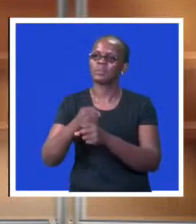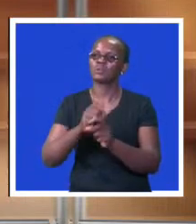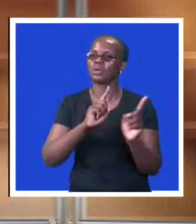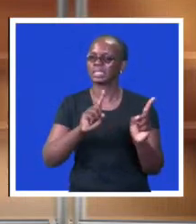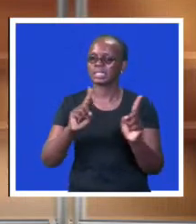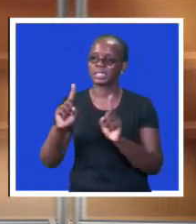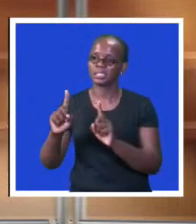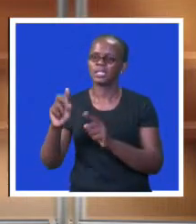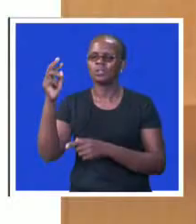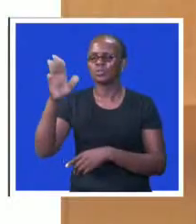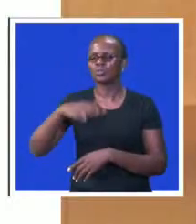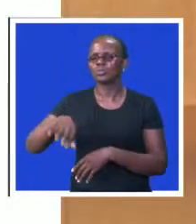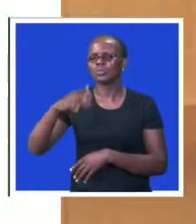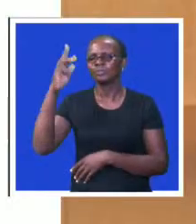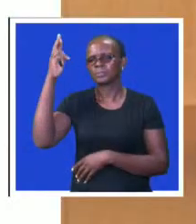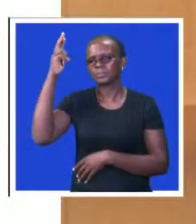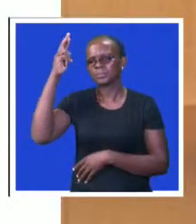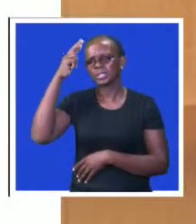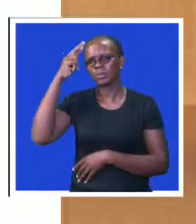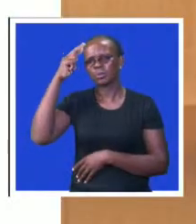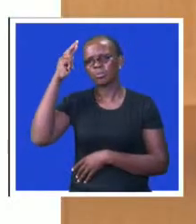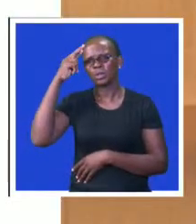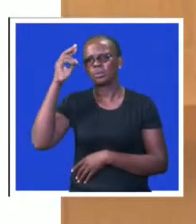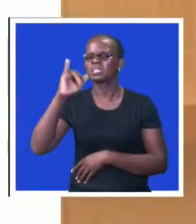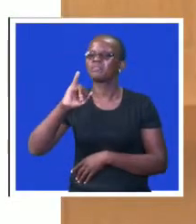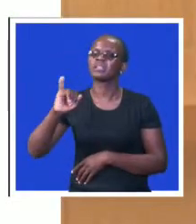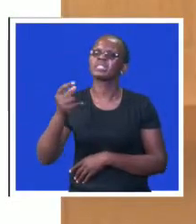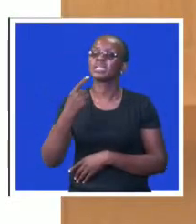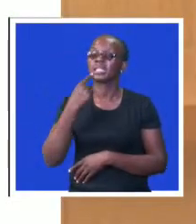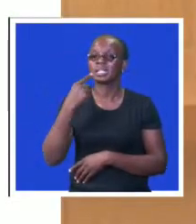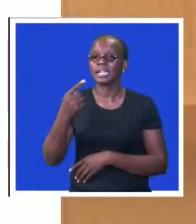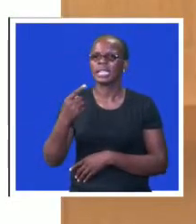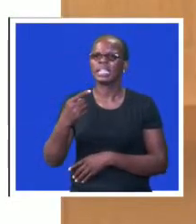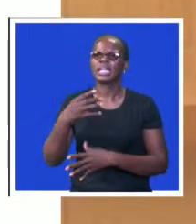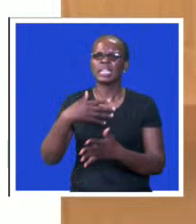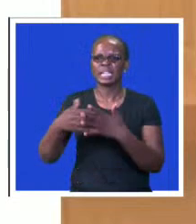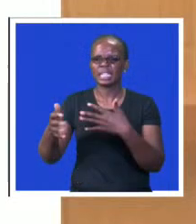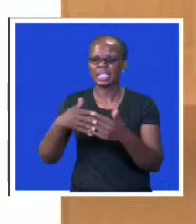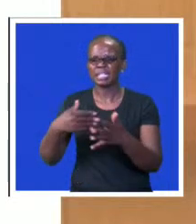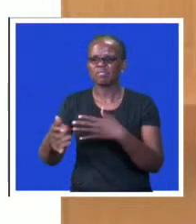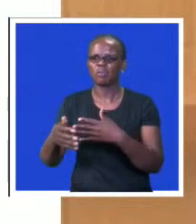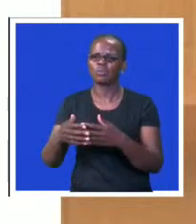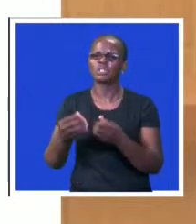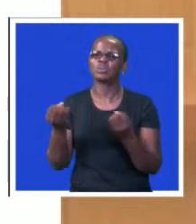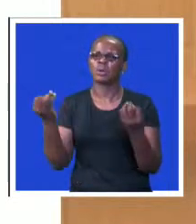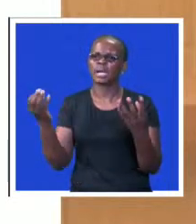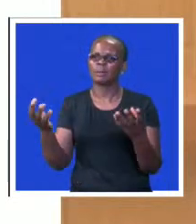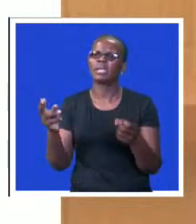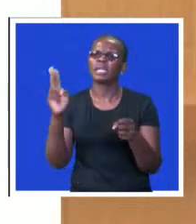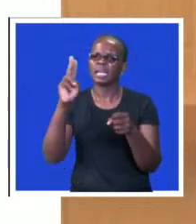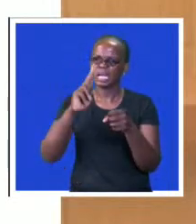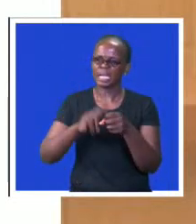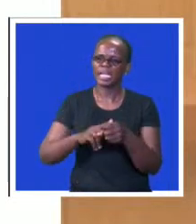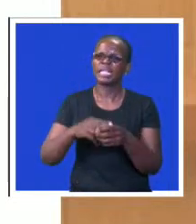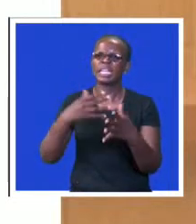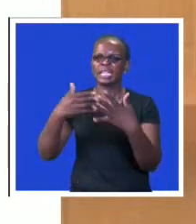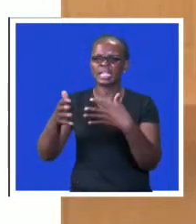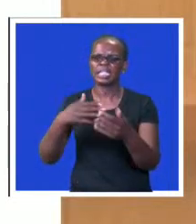have given you the quantities and the items. I need you to